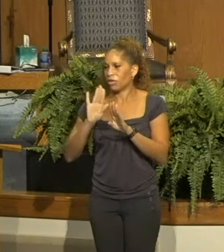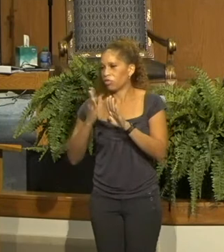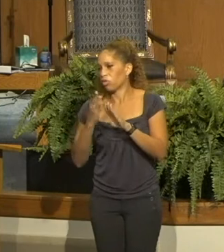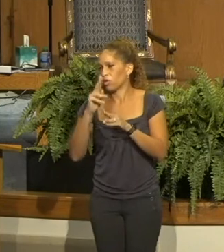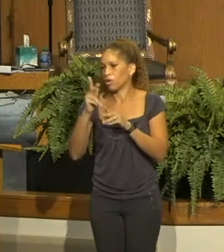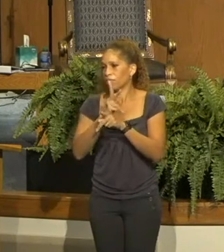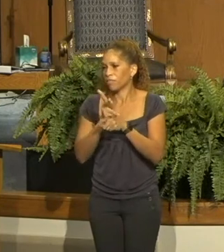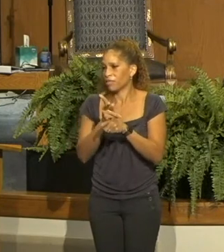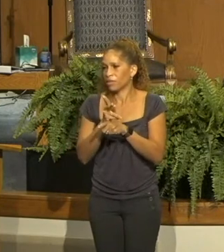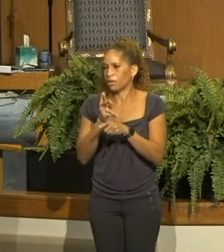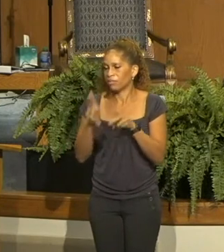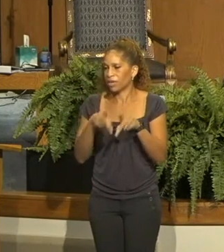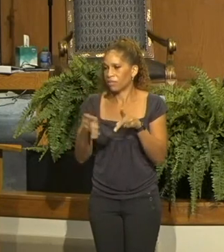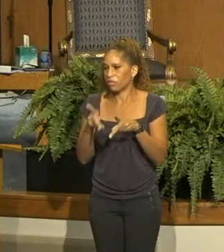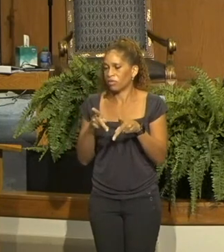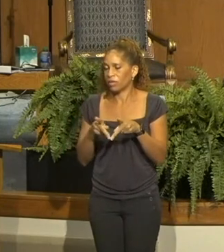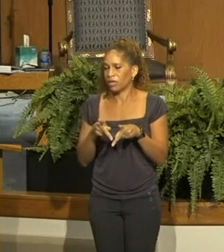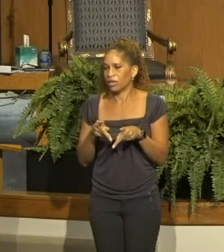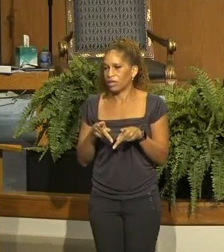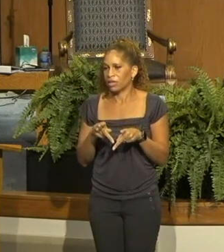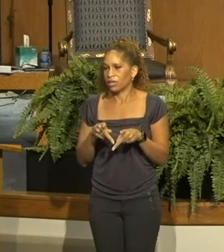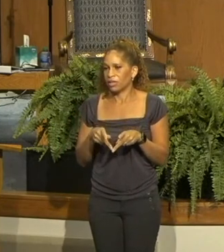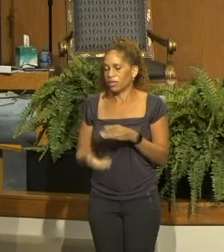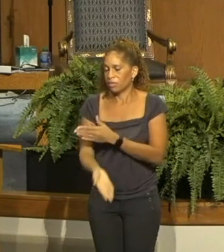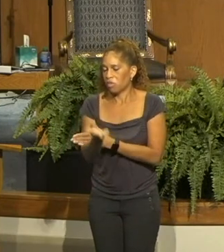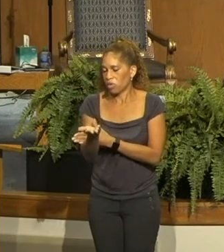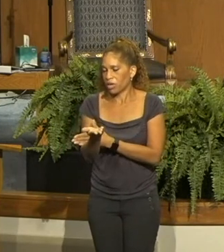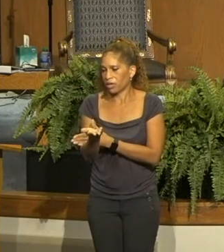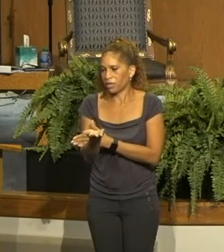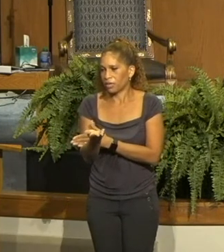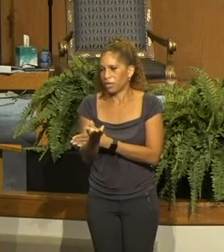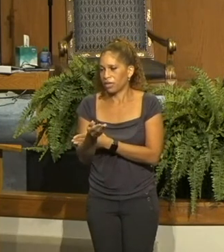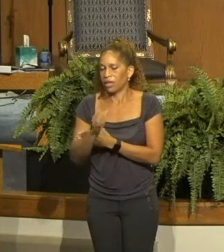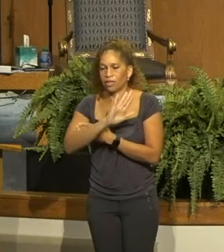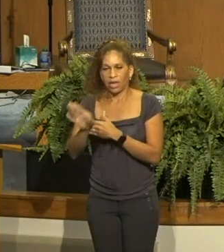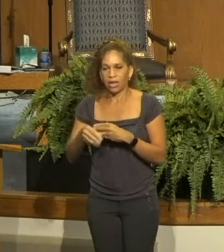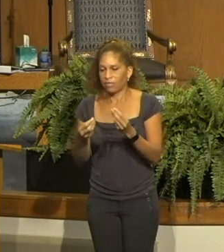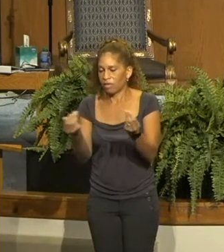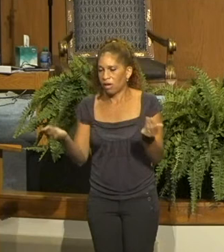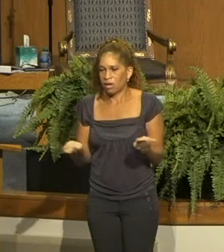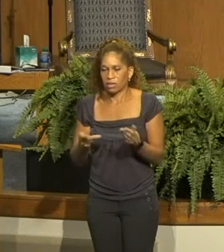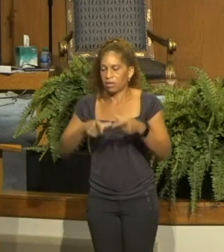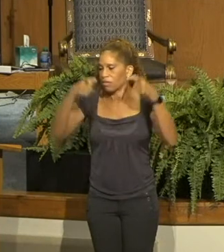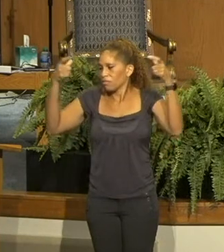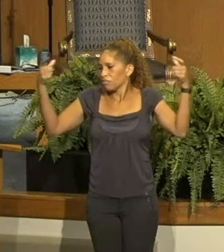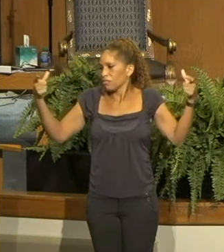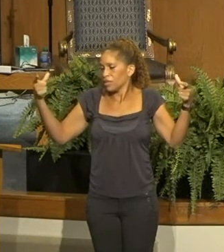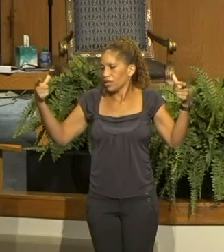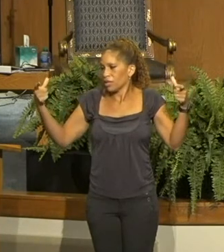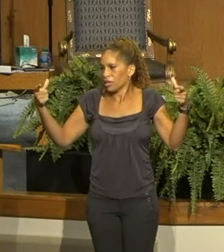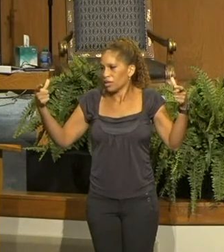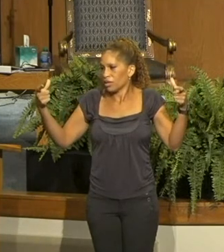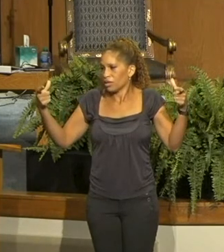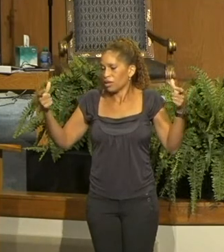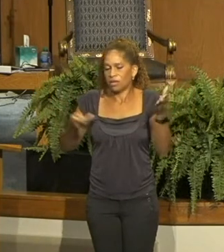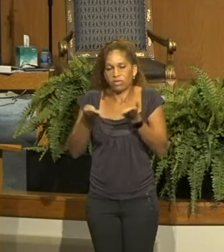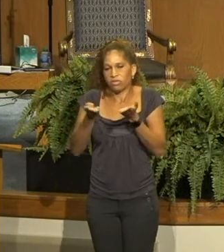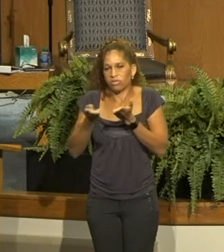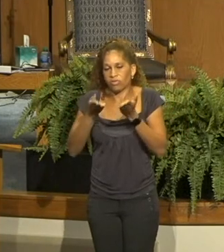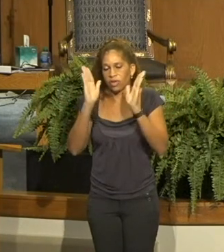would comfort them at their very point of need. Lord, they've lost a giant among them, a